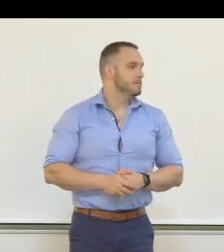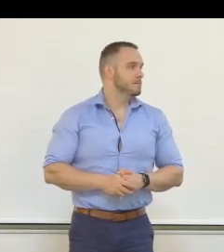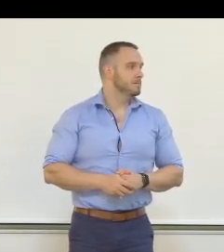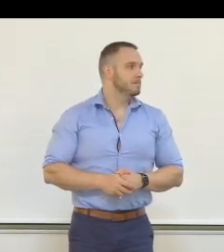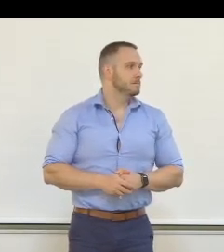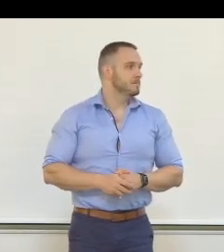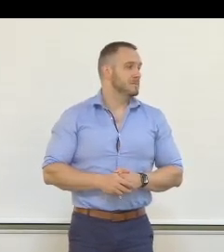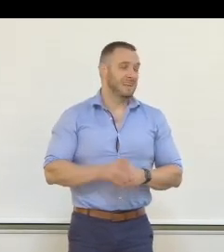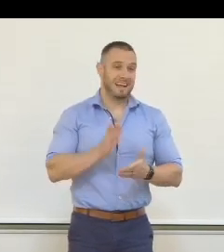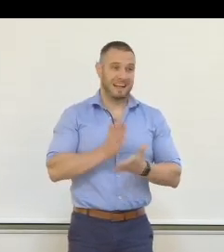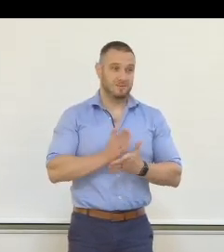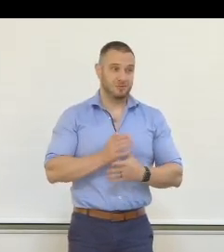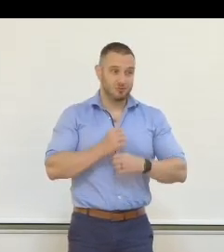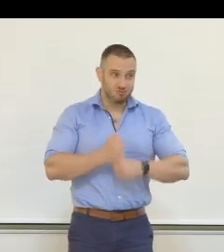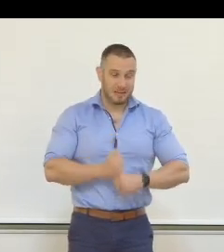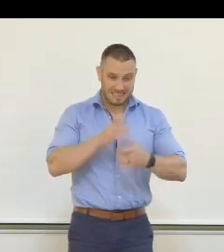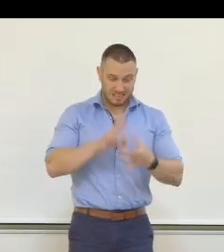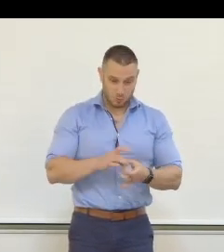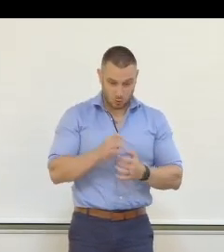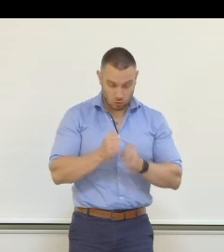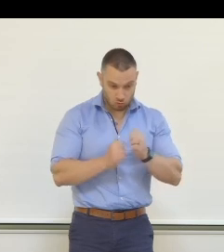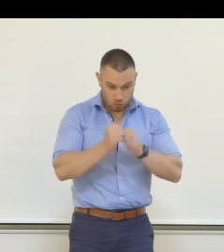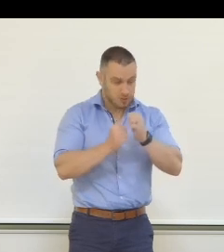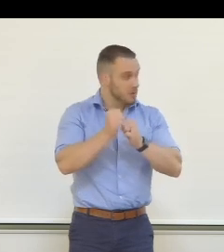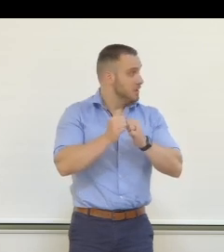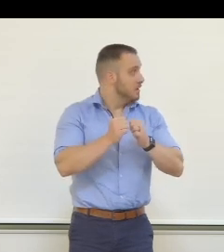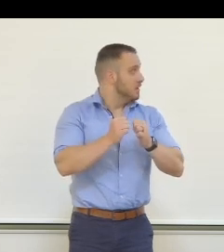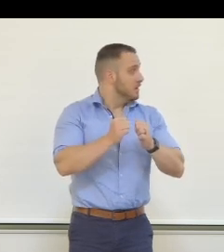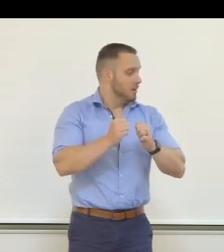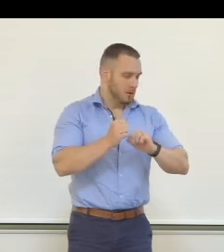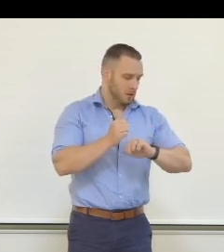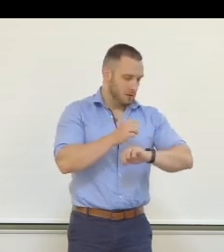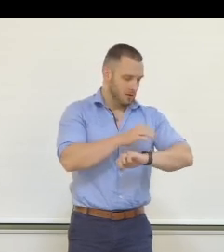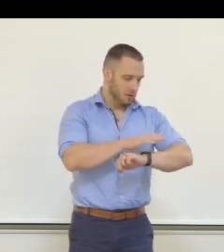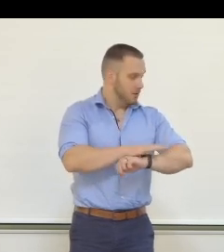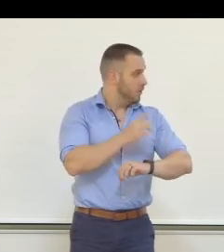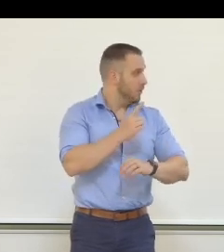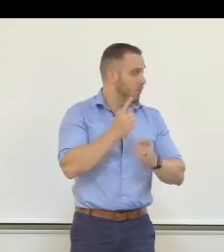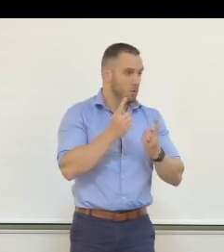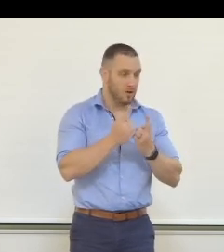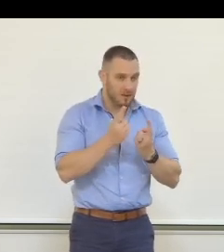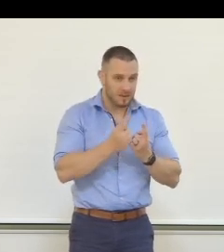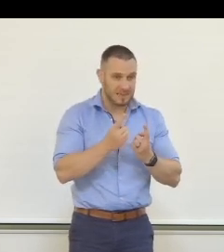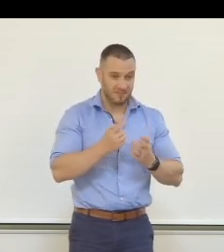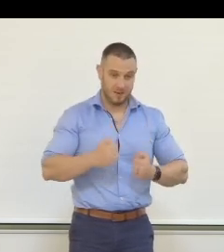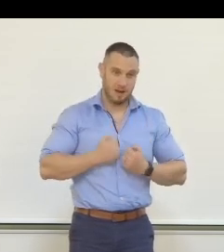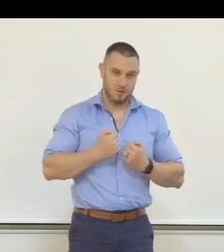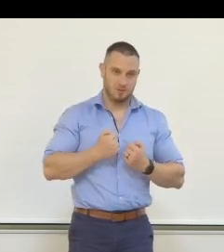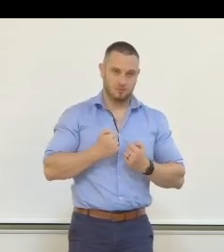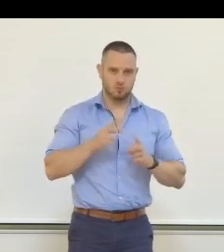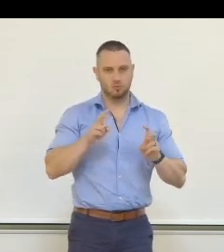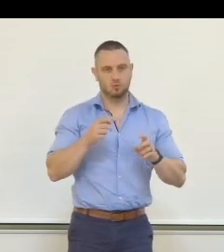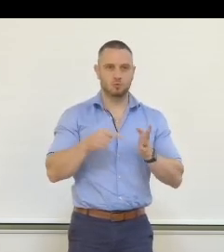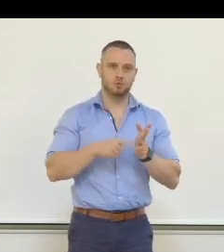were already stressed with all the construction and everything, and one extra thing that came on top of our to-do list